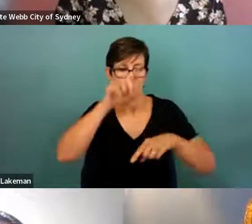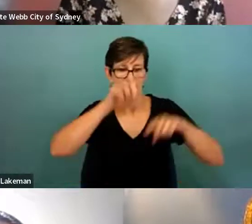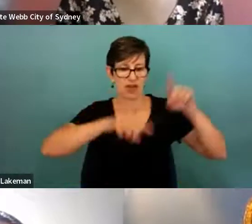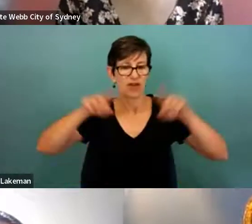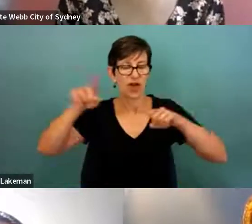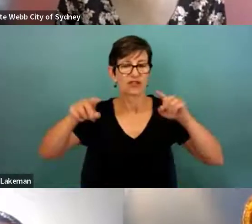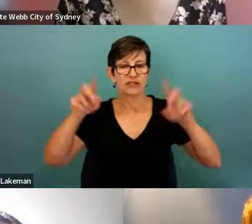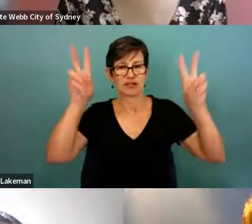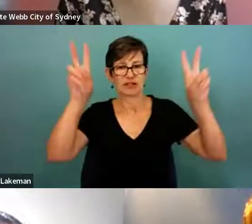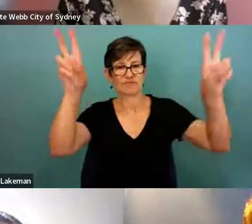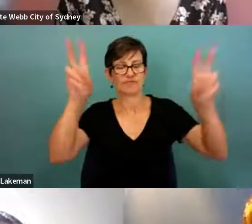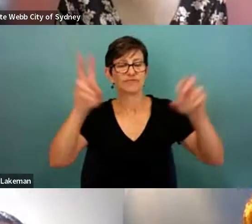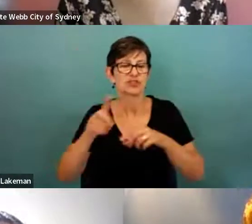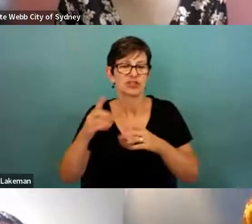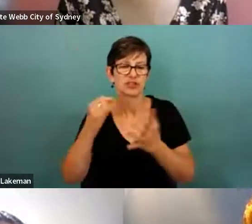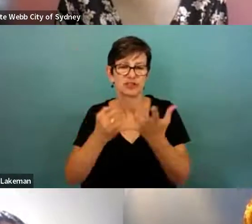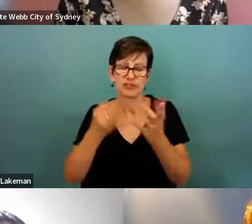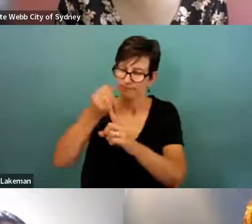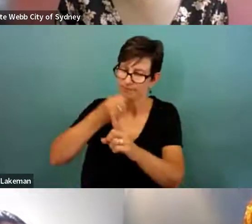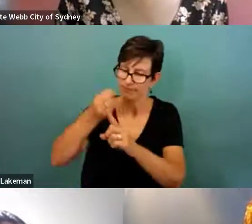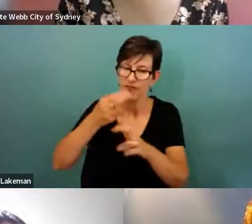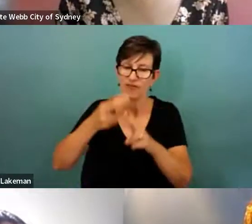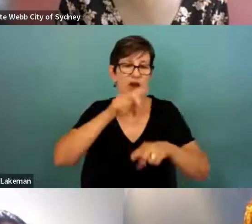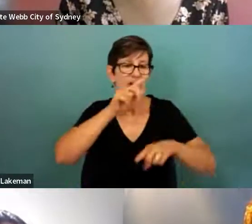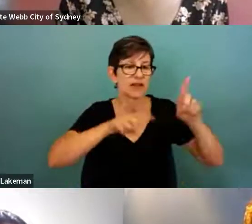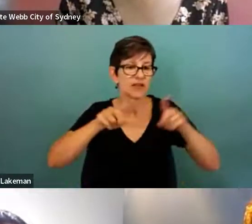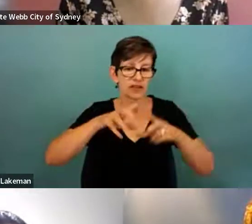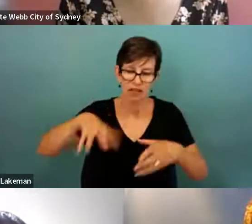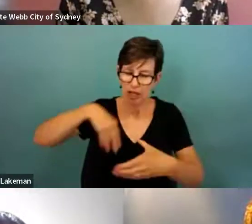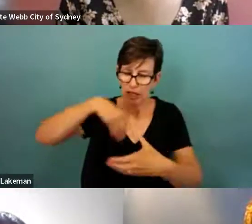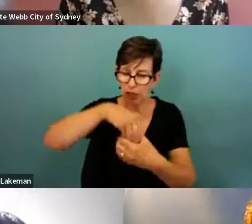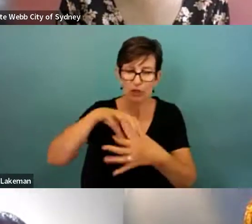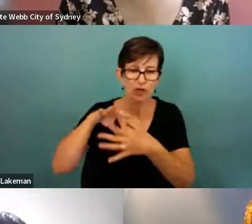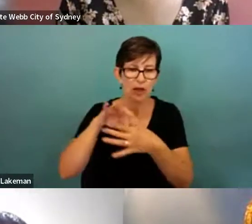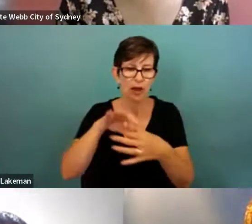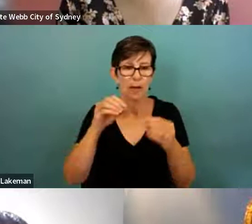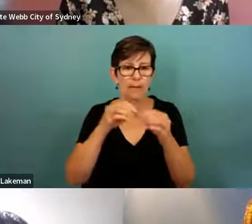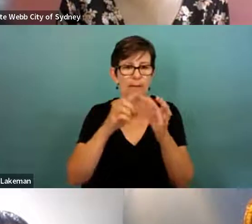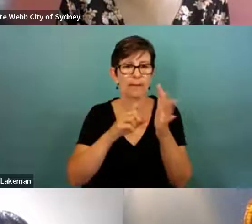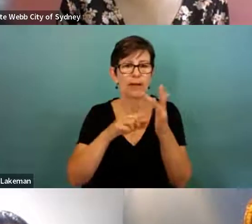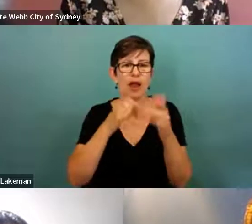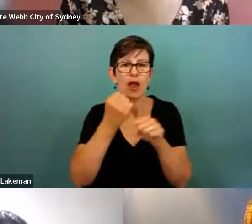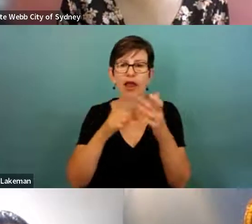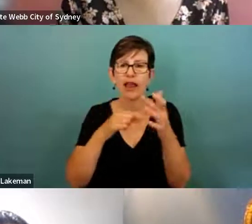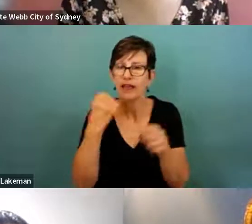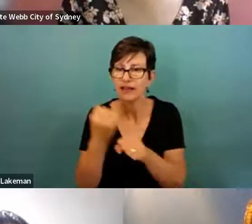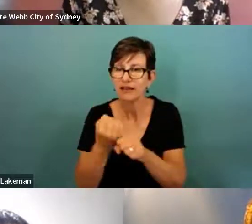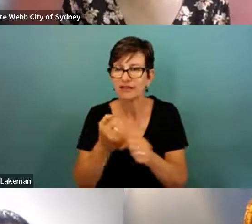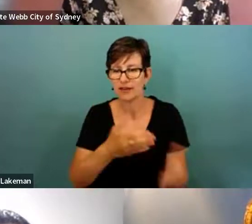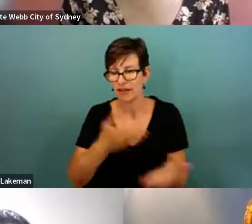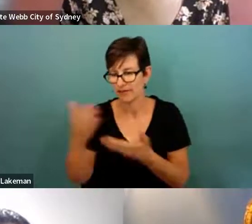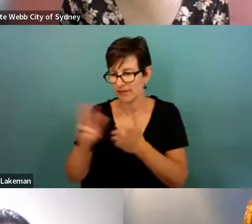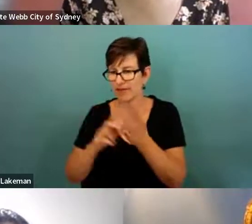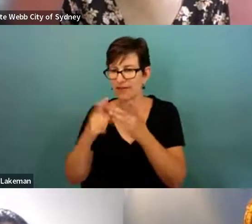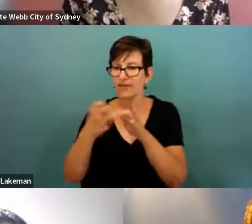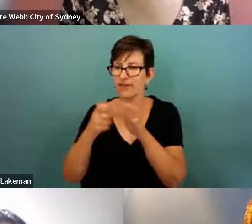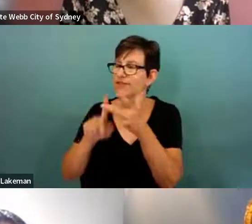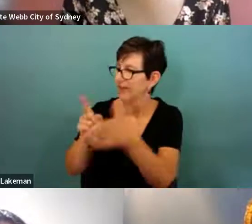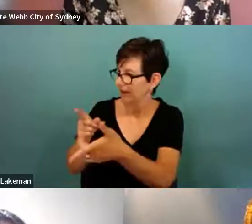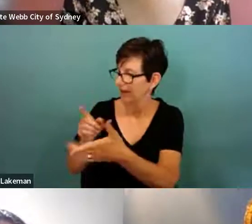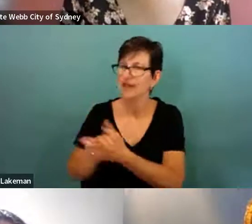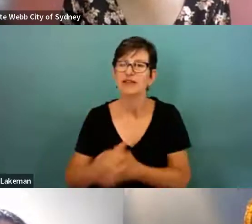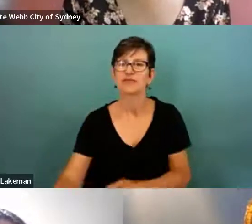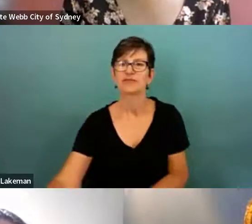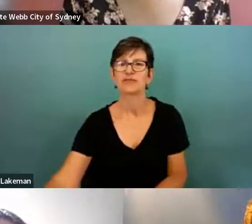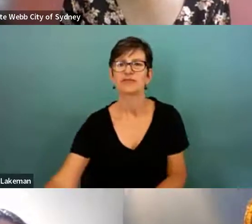of diversity, inclusion, and belonging. So handing over to you, Vicki. Thanks very much. Oh,